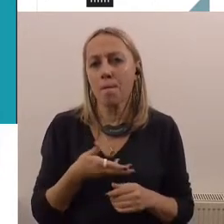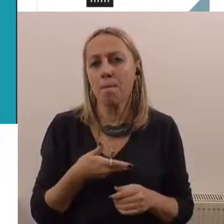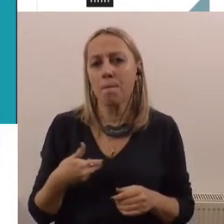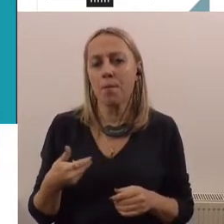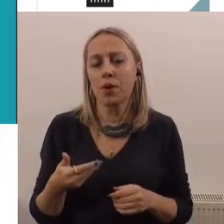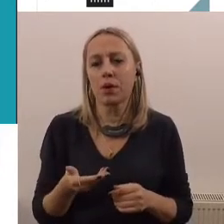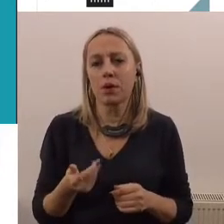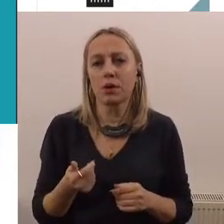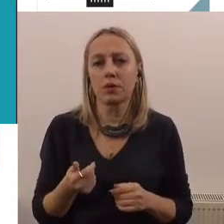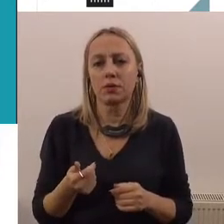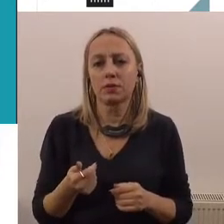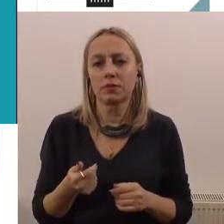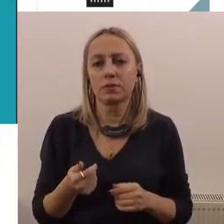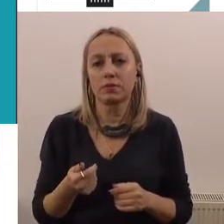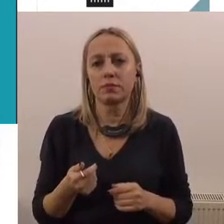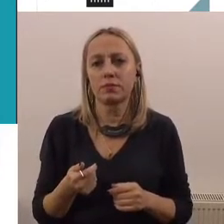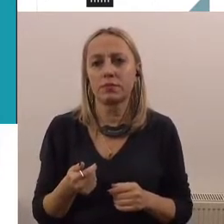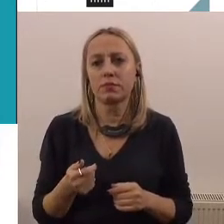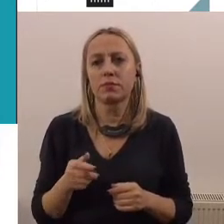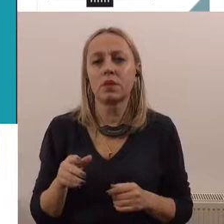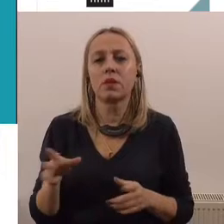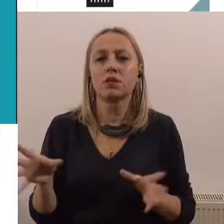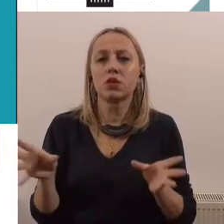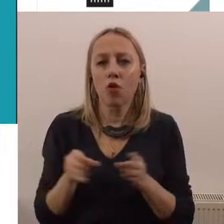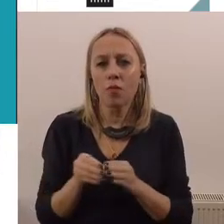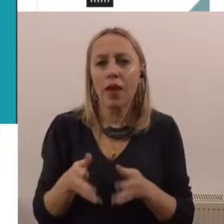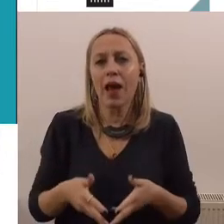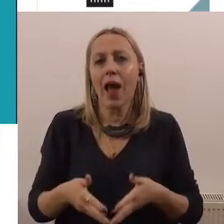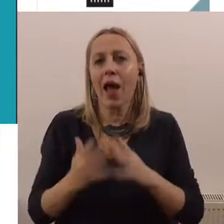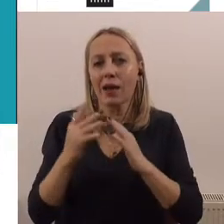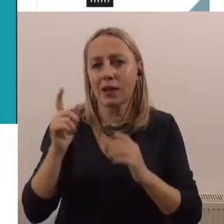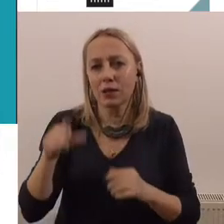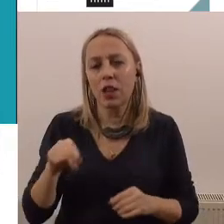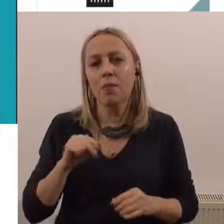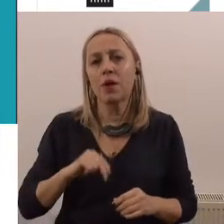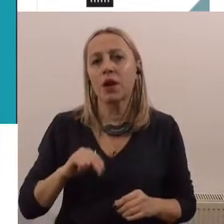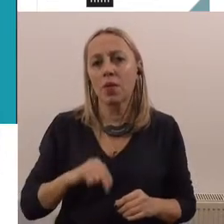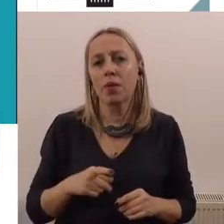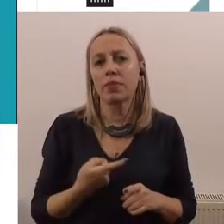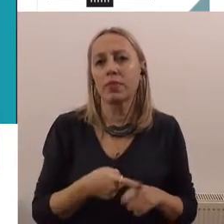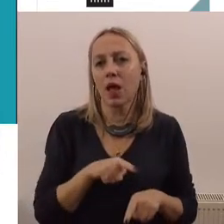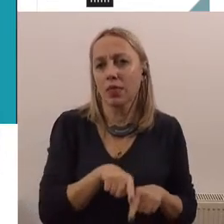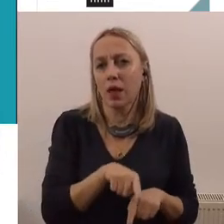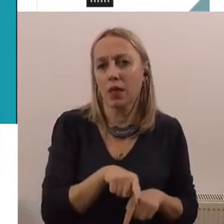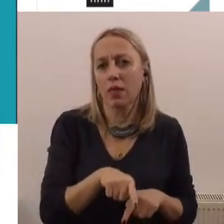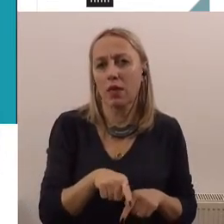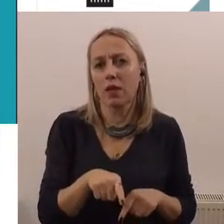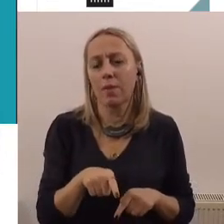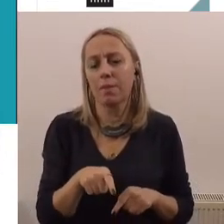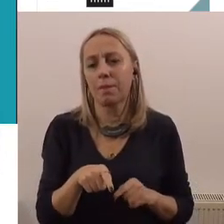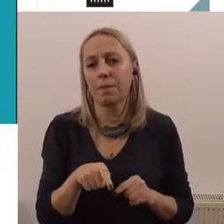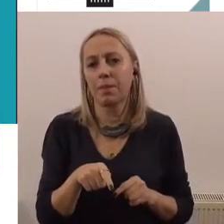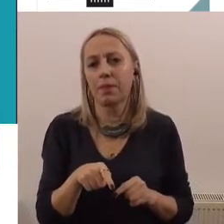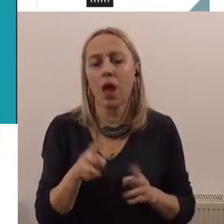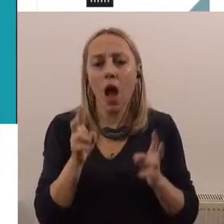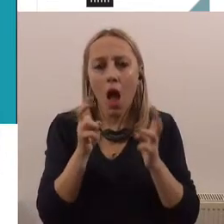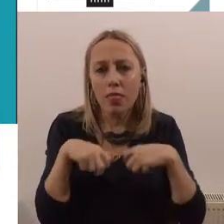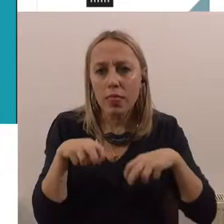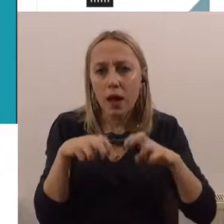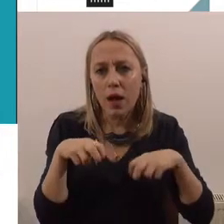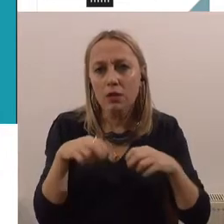Architecture mentioned before, architecture group Centrala. prepare a series of walks through